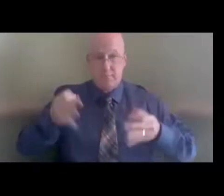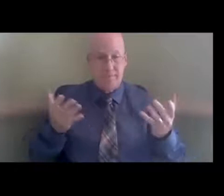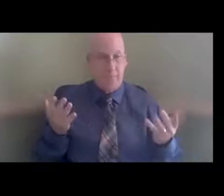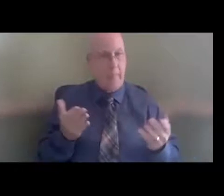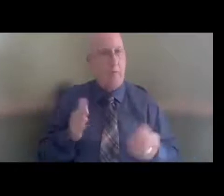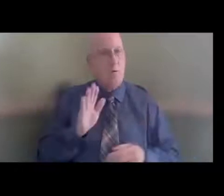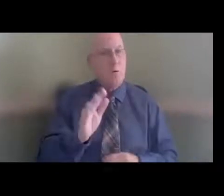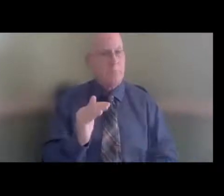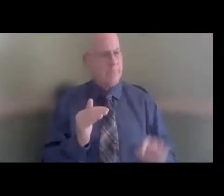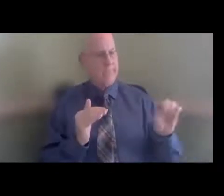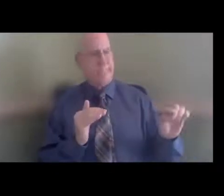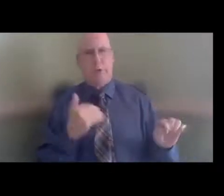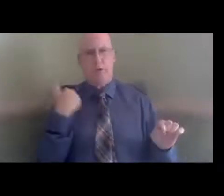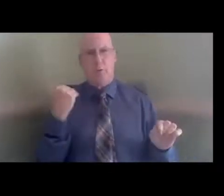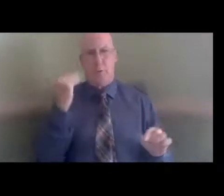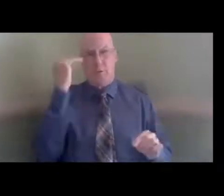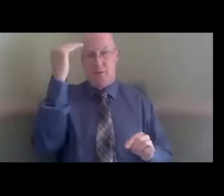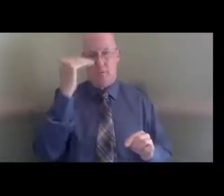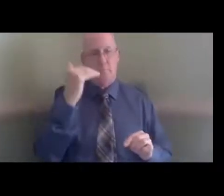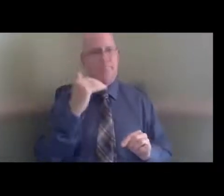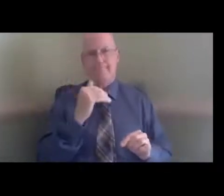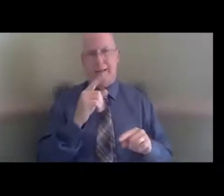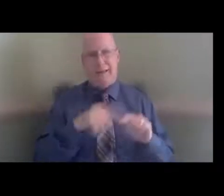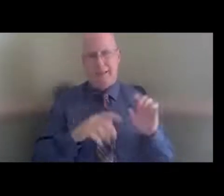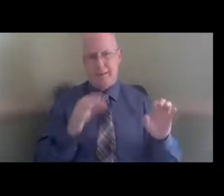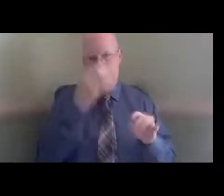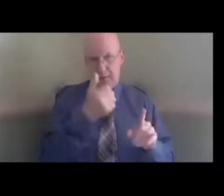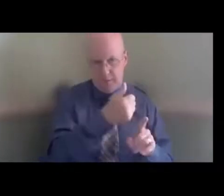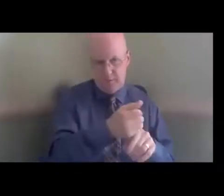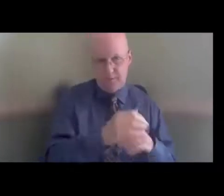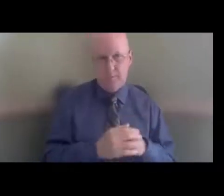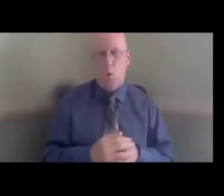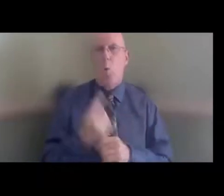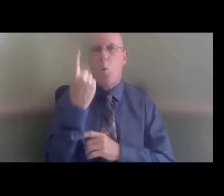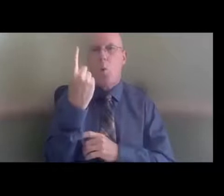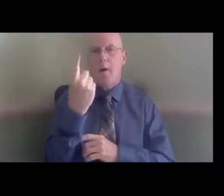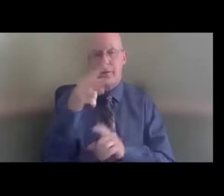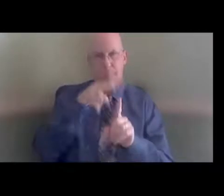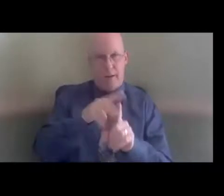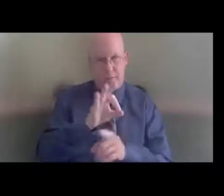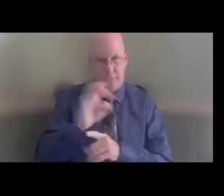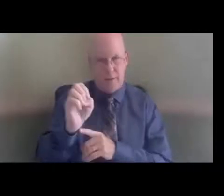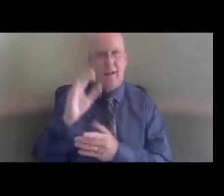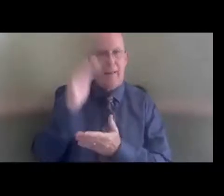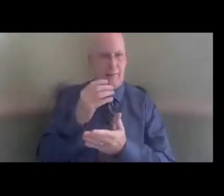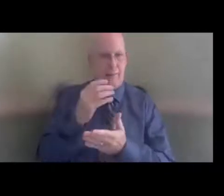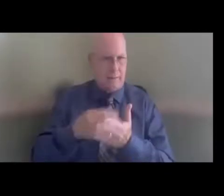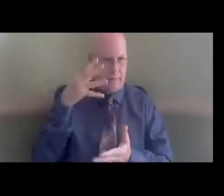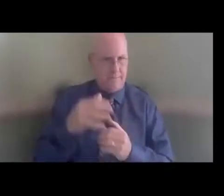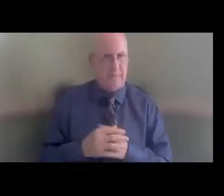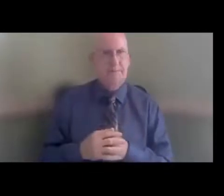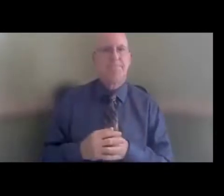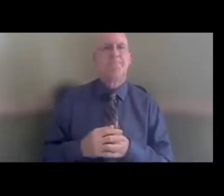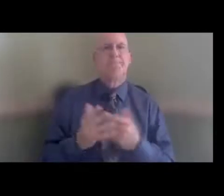your young adult is incapacitated. But again, only 1 filing fee, so it is certainly less expensive.